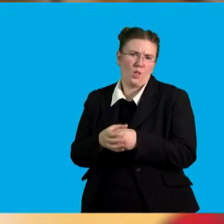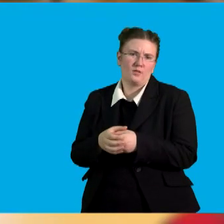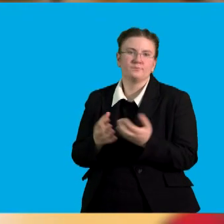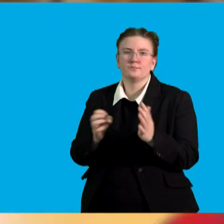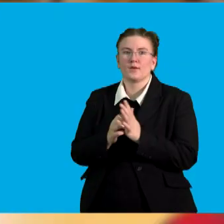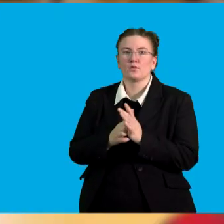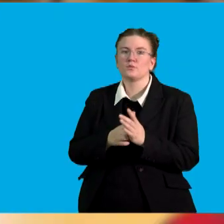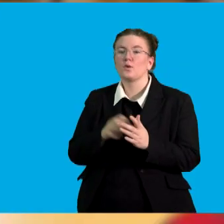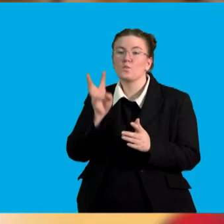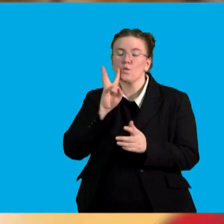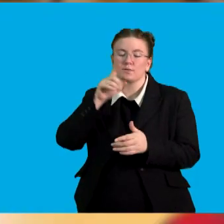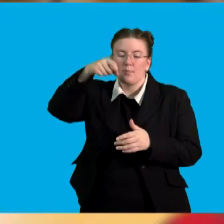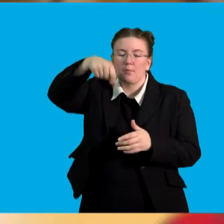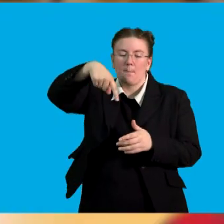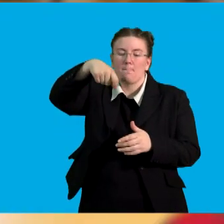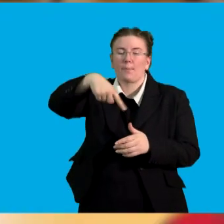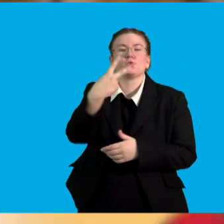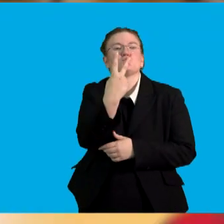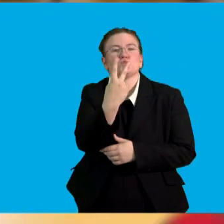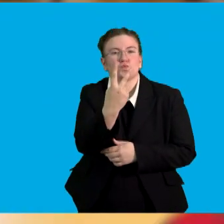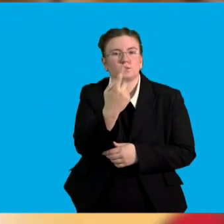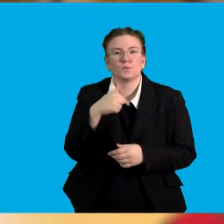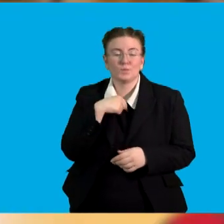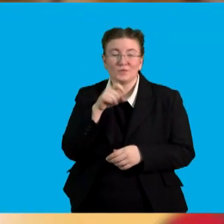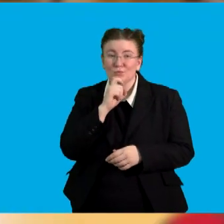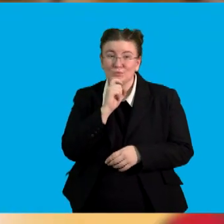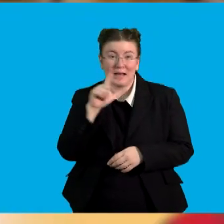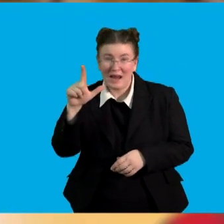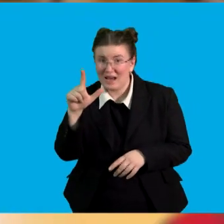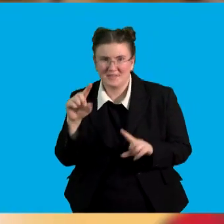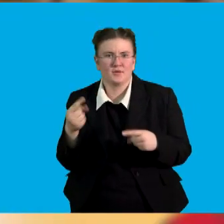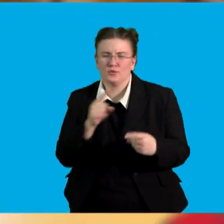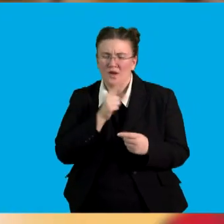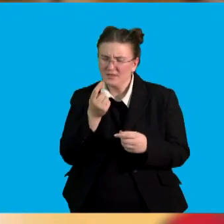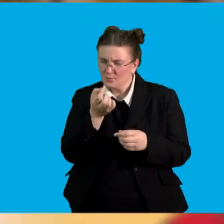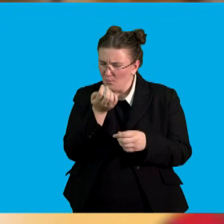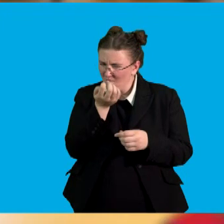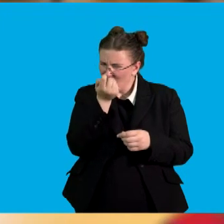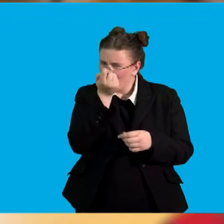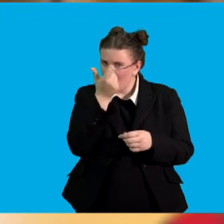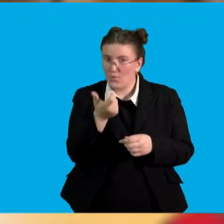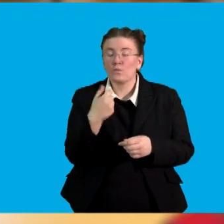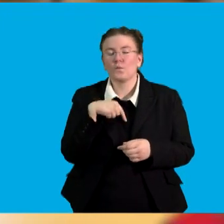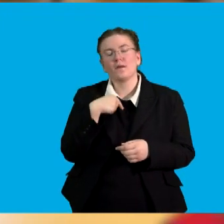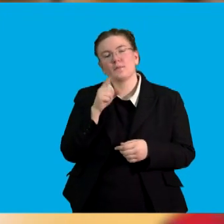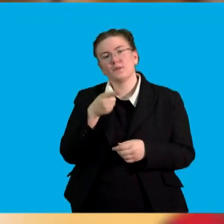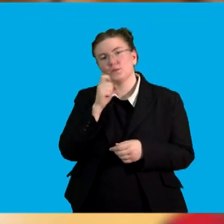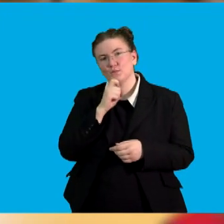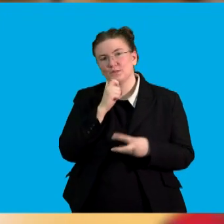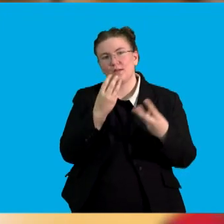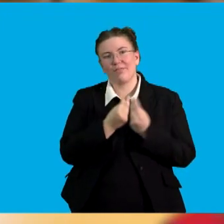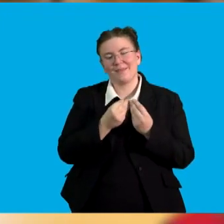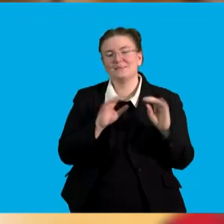2 drops of water. We can't say we're going to be using units of liters because those 2 drops of water, they are extremely small. We need to be